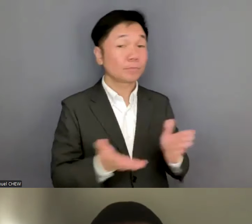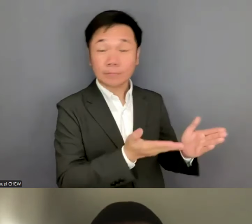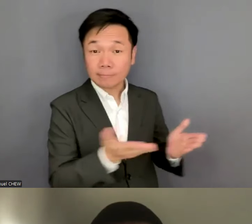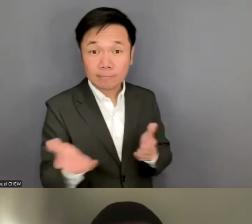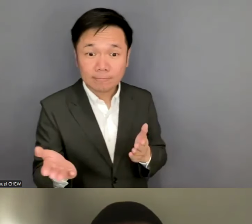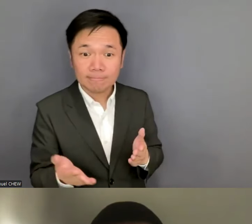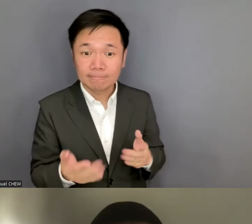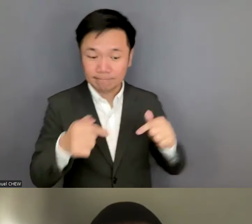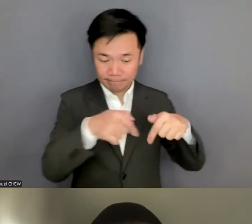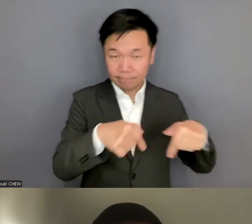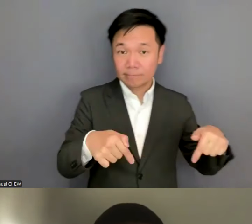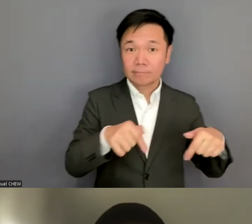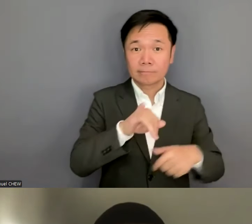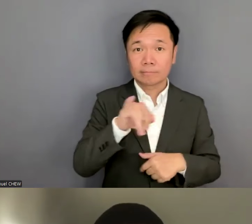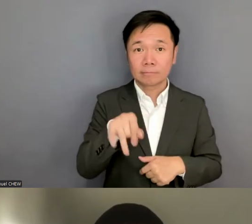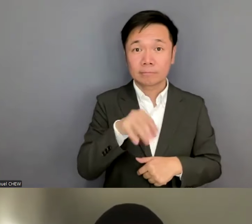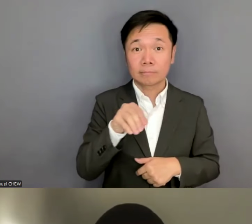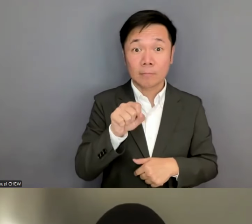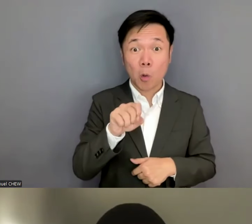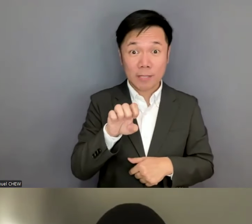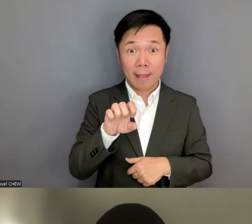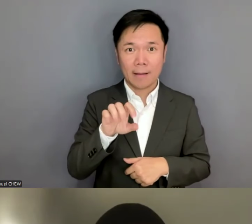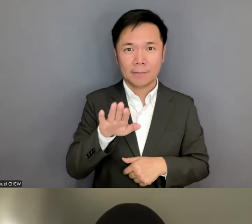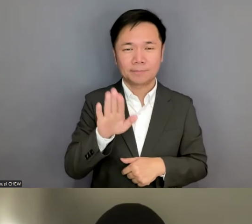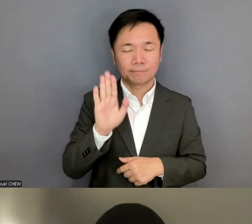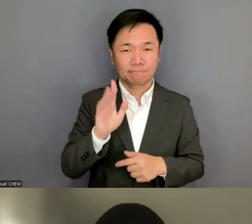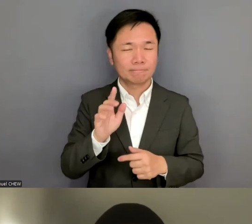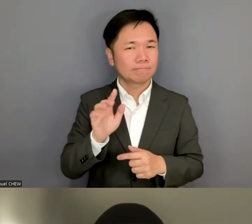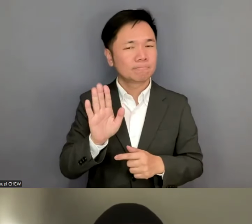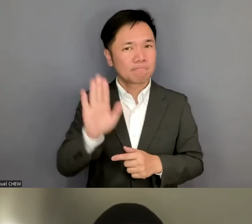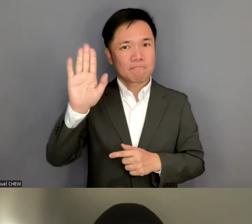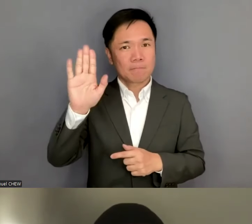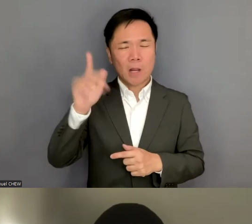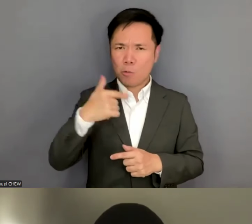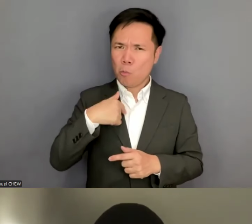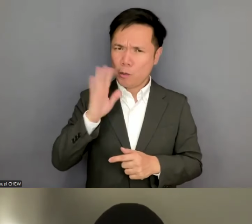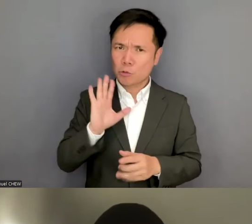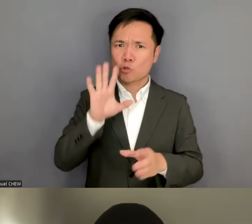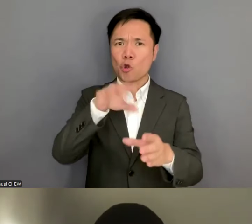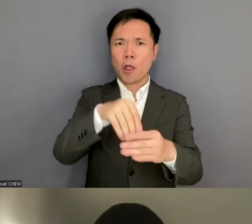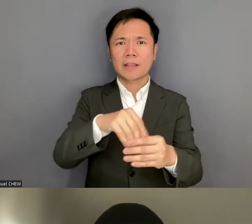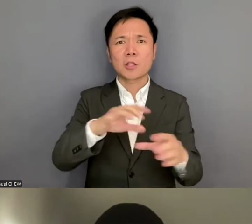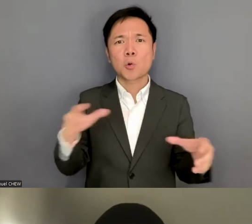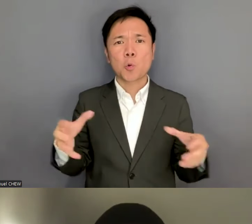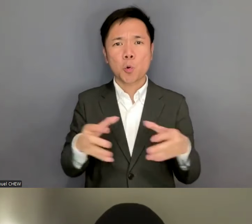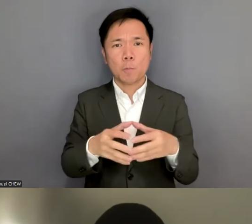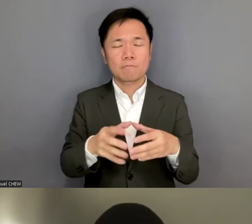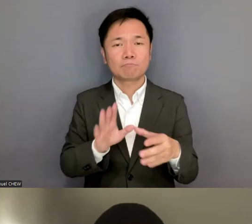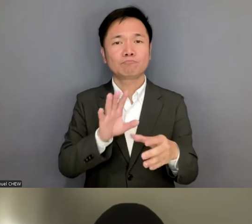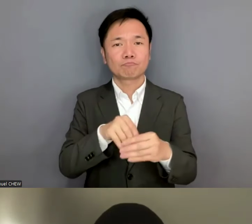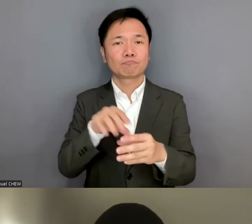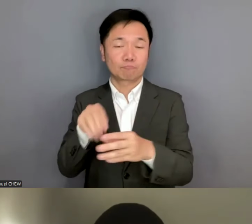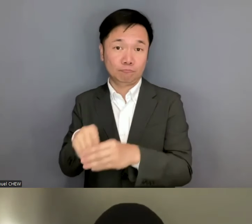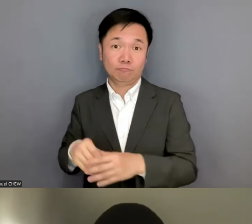remark from Jose Luis Aguilar, who's saying, I would like to be part of your group to participate.